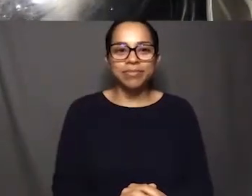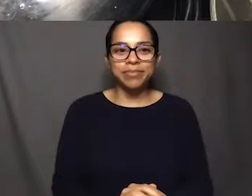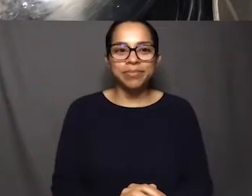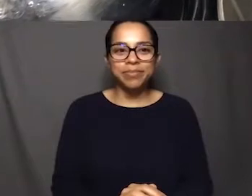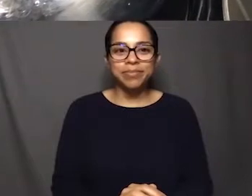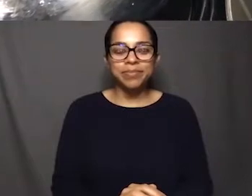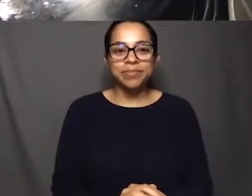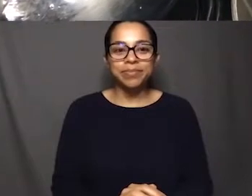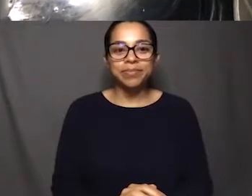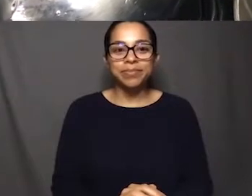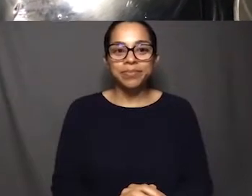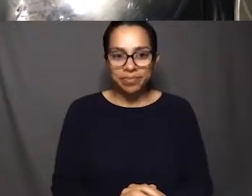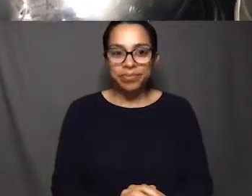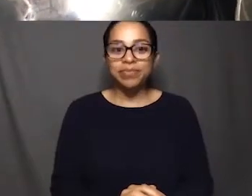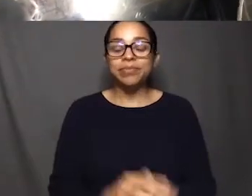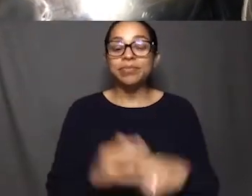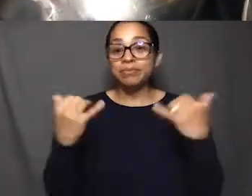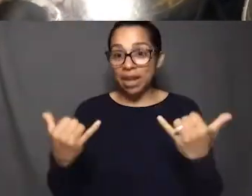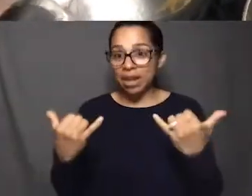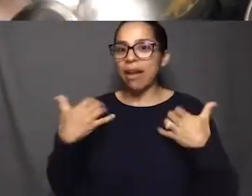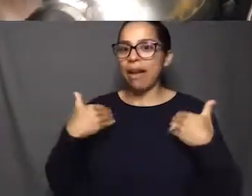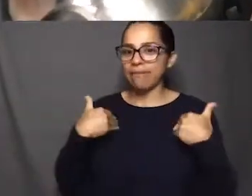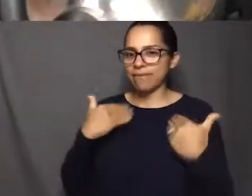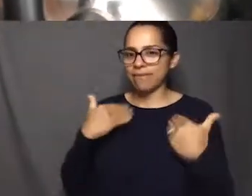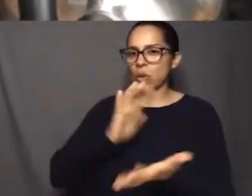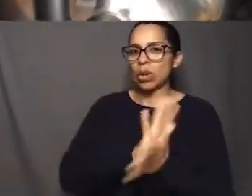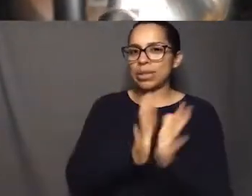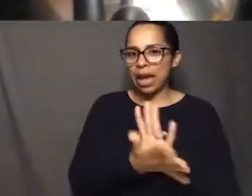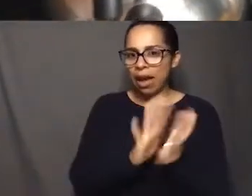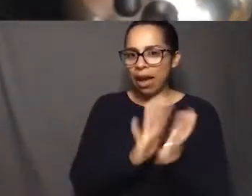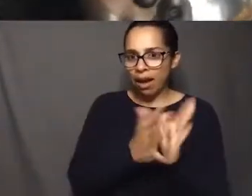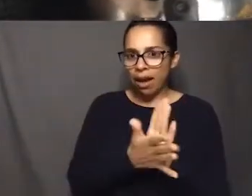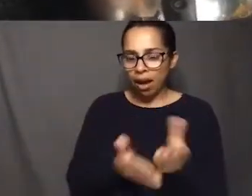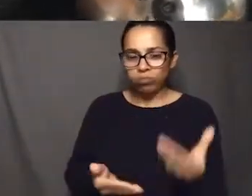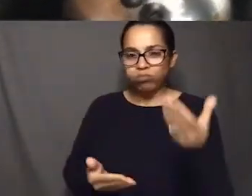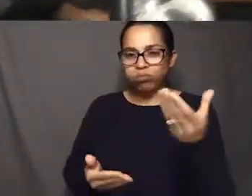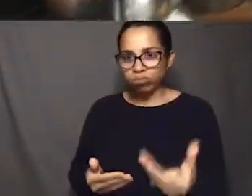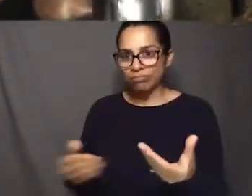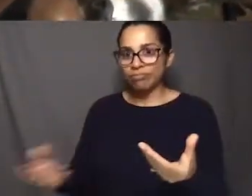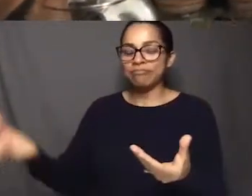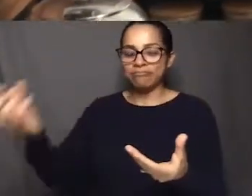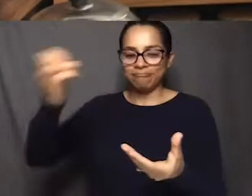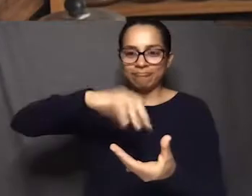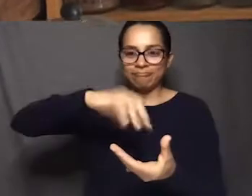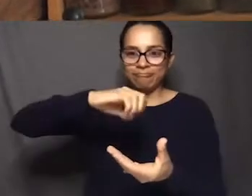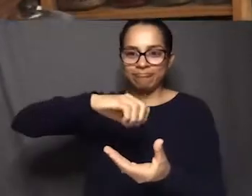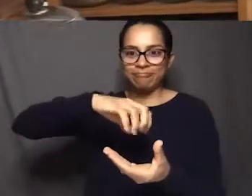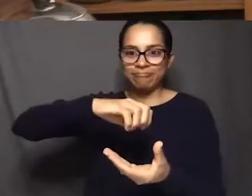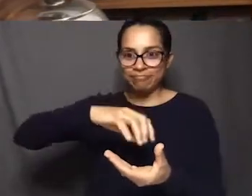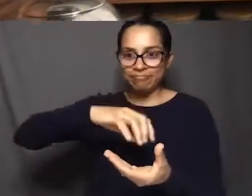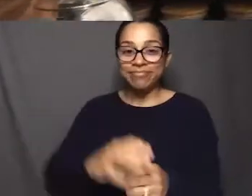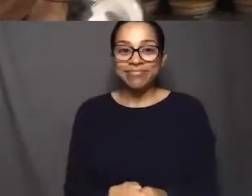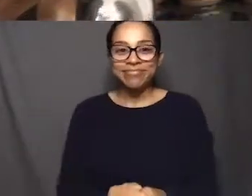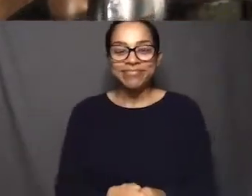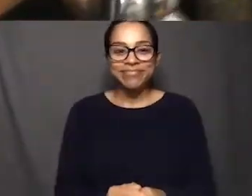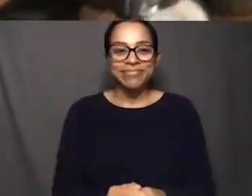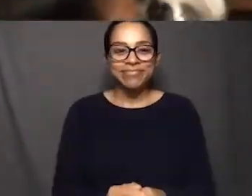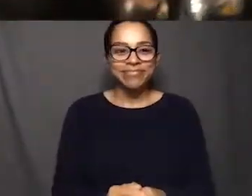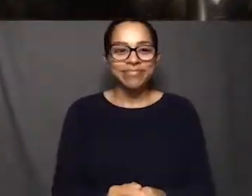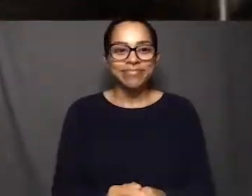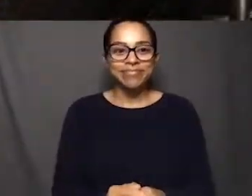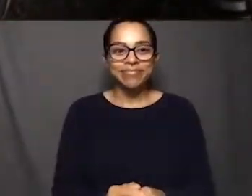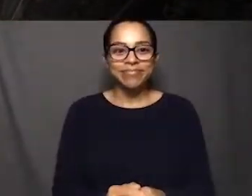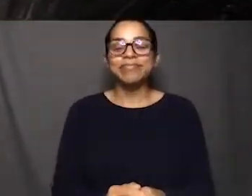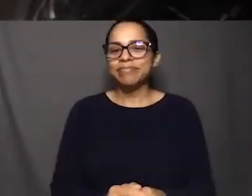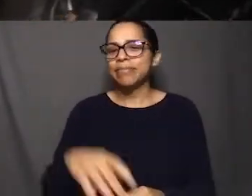Now we're gonna add it into tortillas, and we're gonna get back to you then. Time for tortillas.